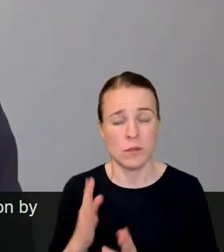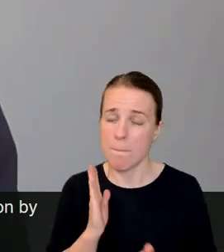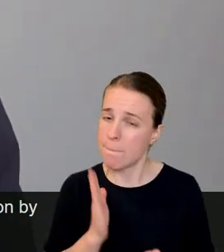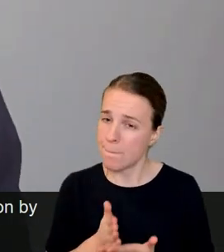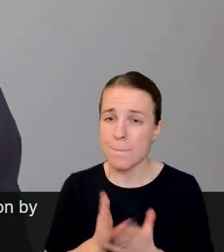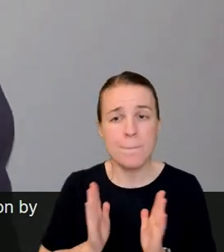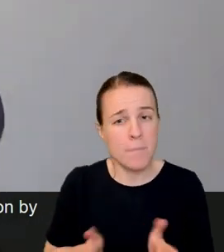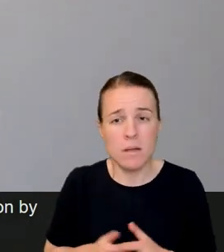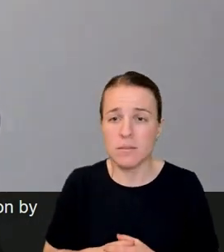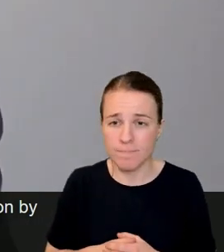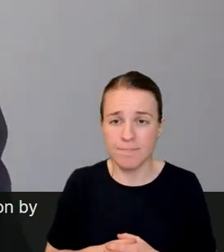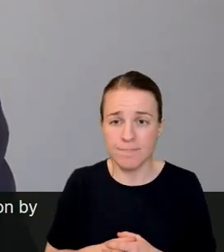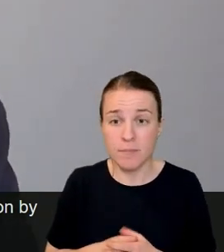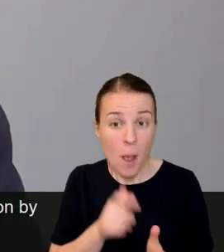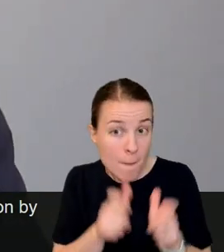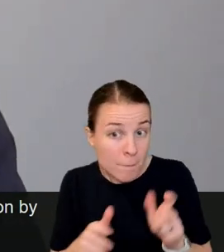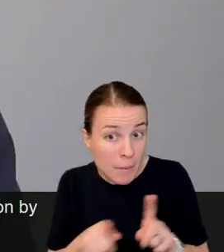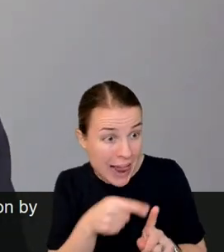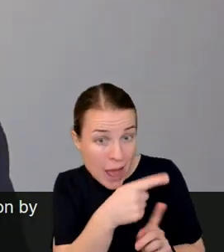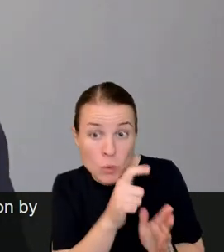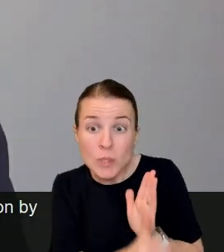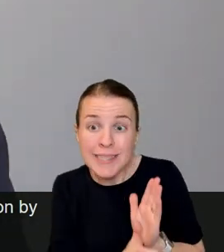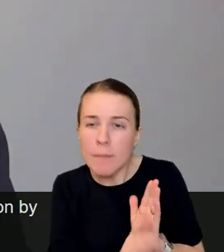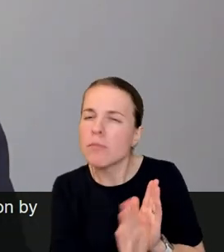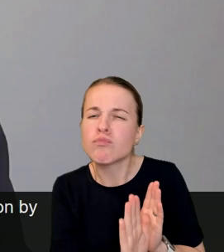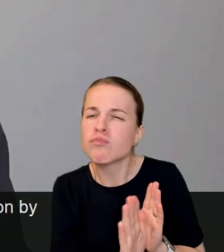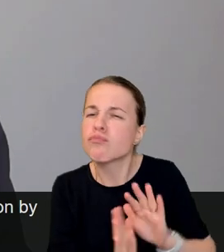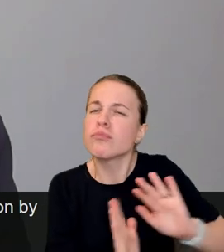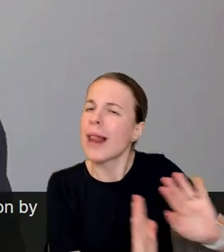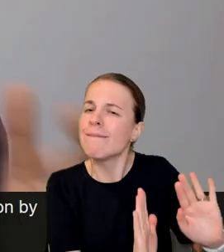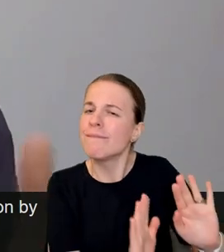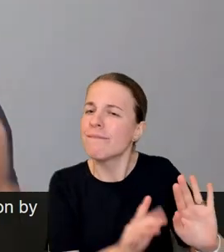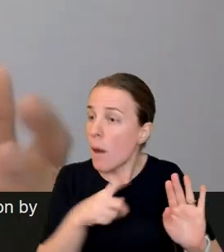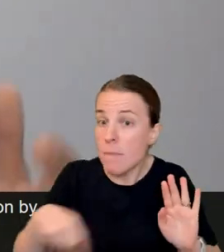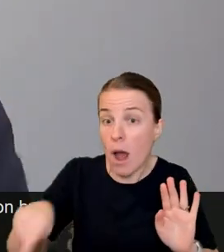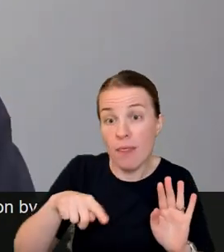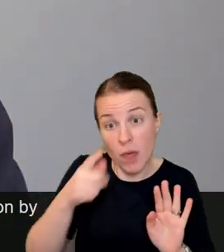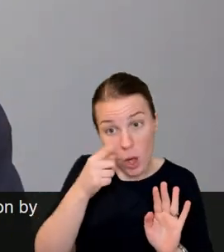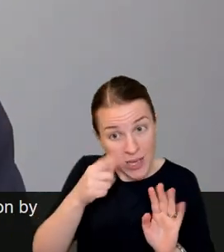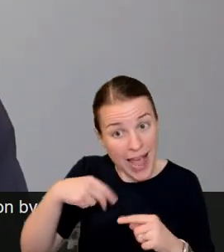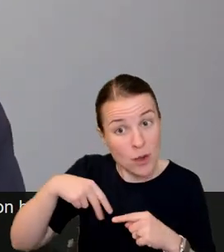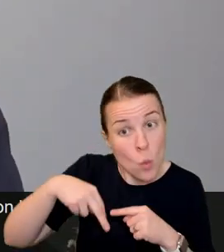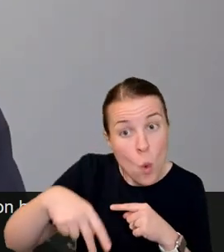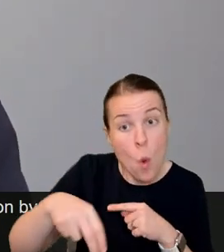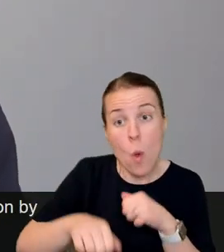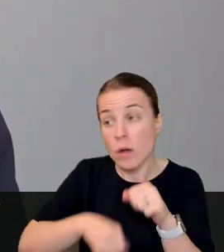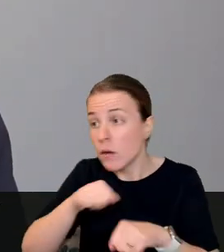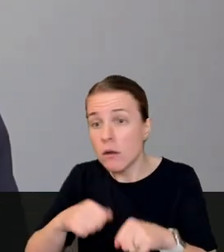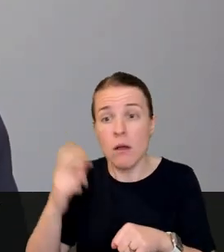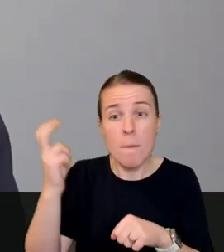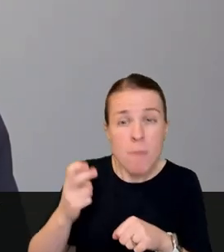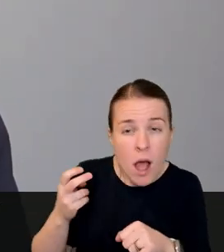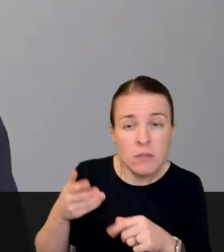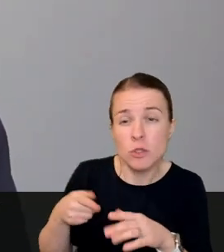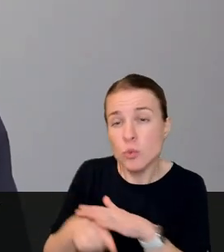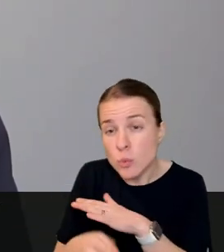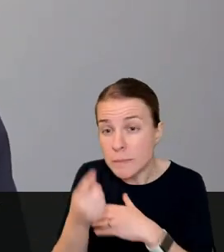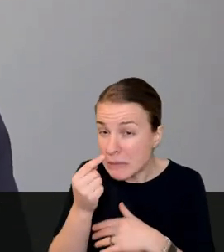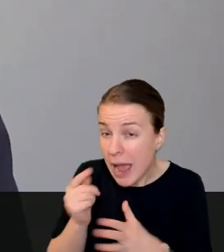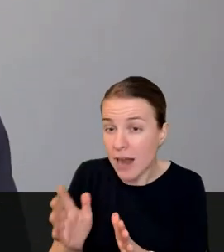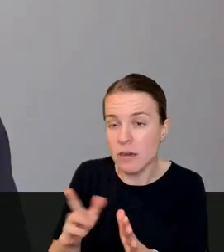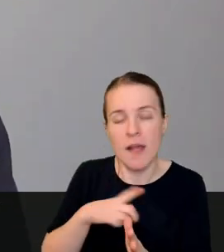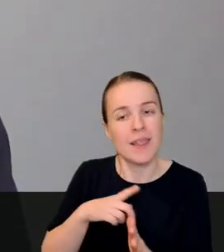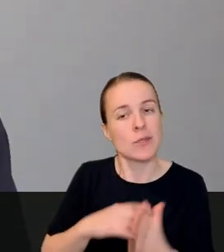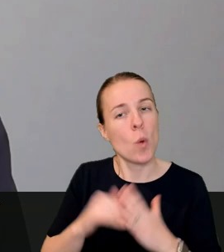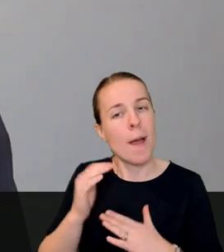their cars, but for others who can walk, cycle and use public transport. And that's why we're building more cycle lanes across our city, a fivefold